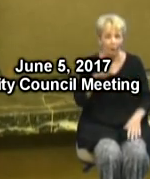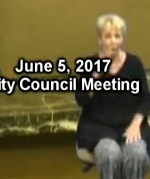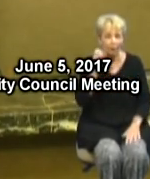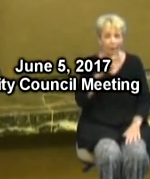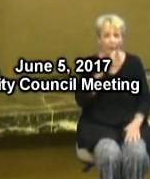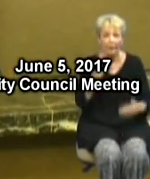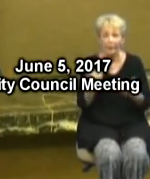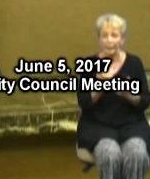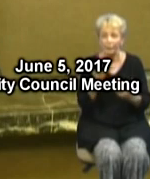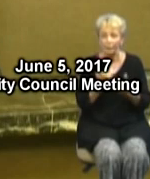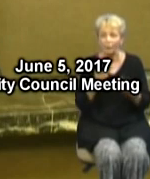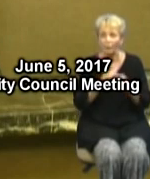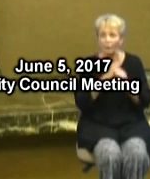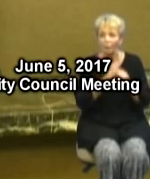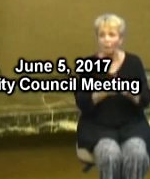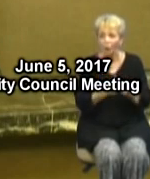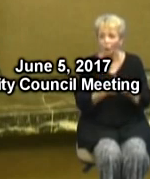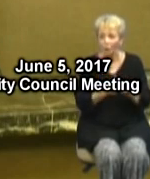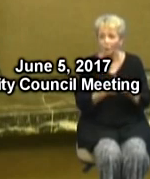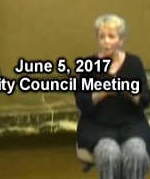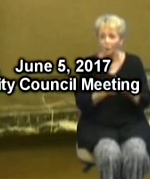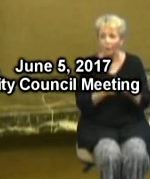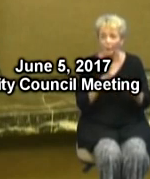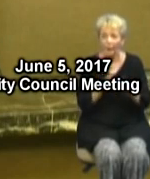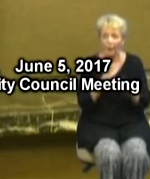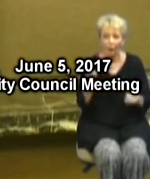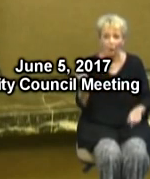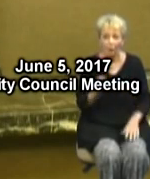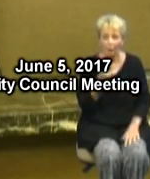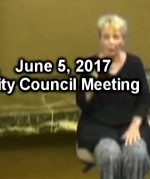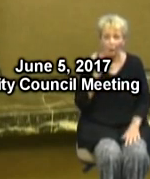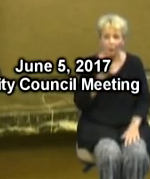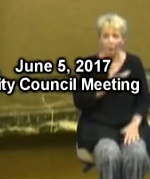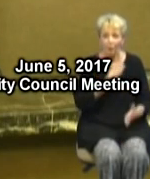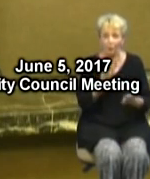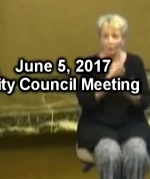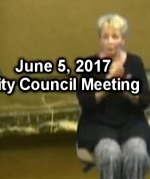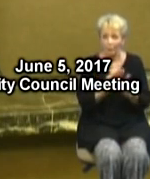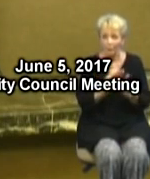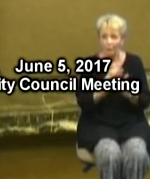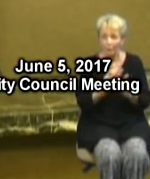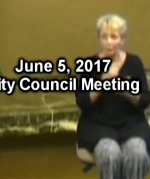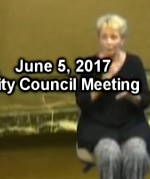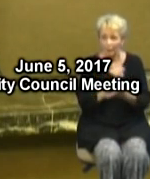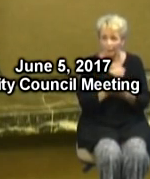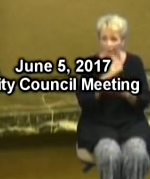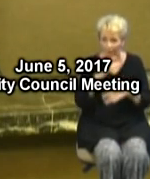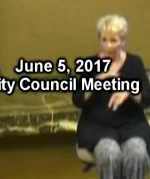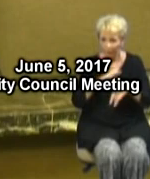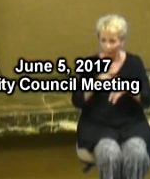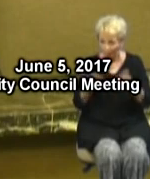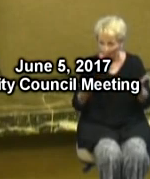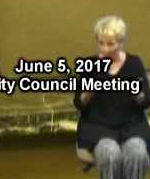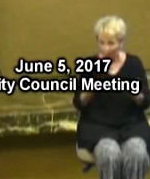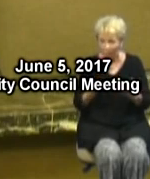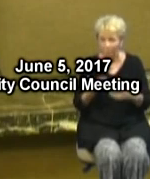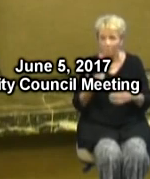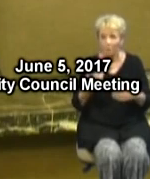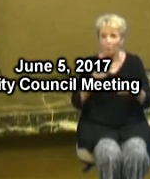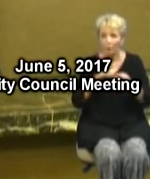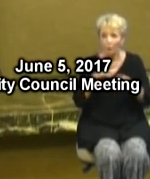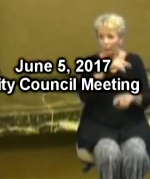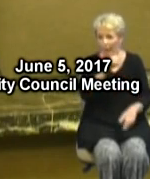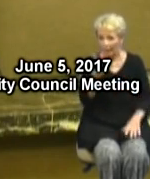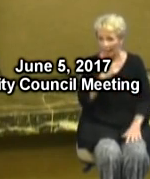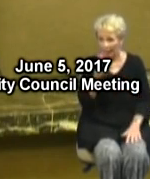will be easier to follow along. As always, our budget document is available here, is available at the library,